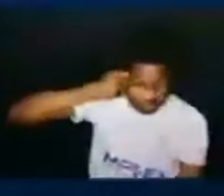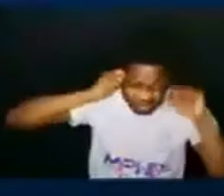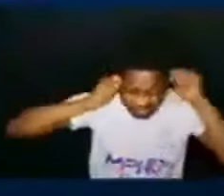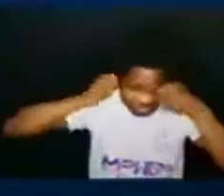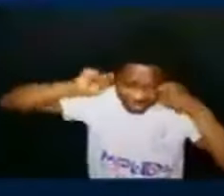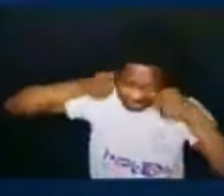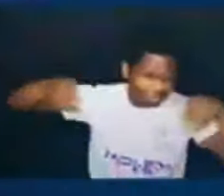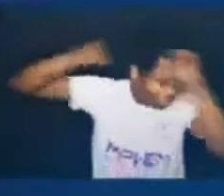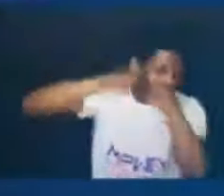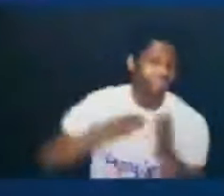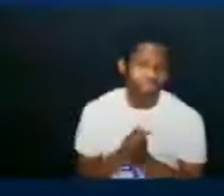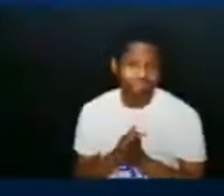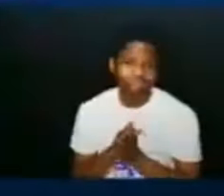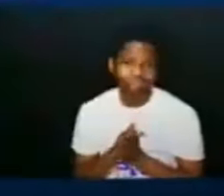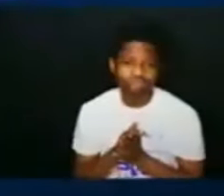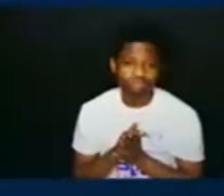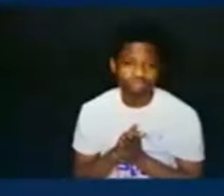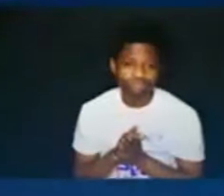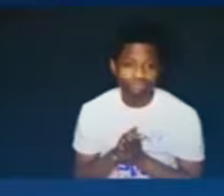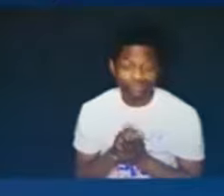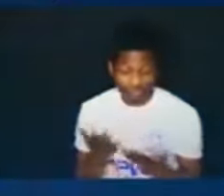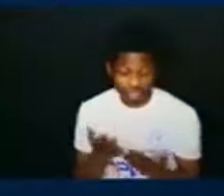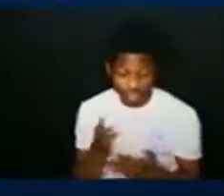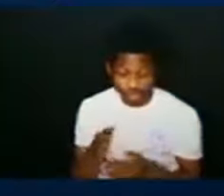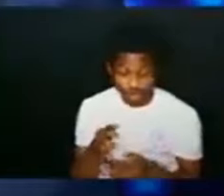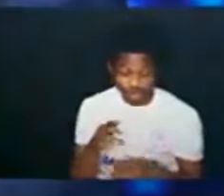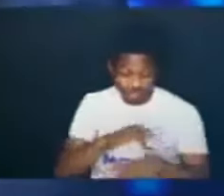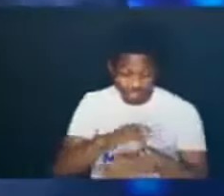There are certain people, when they step on your toe, they will turn their face like that.